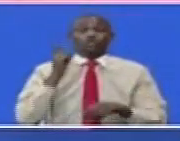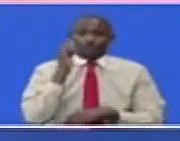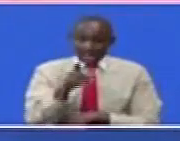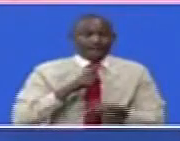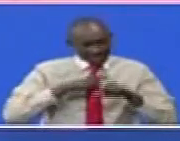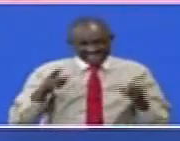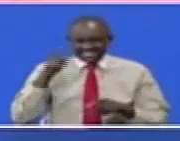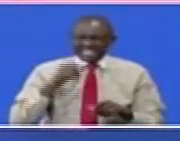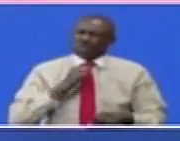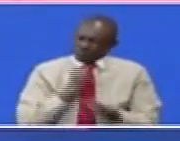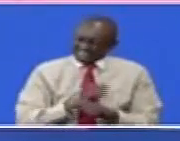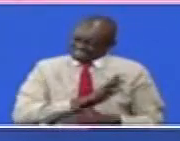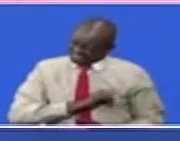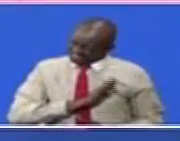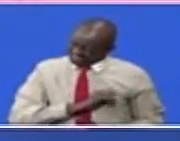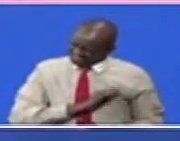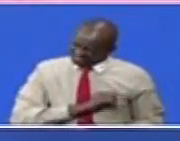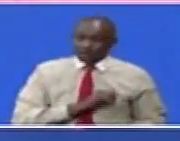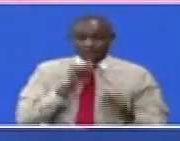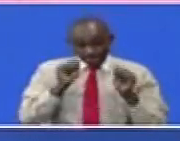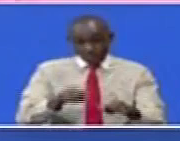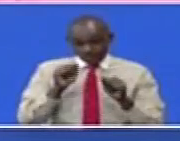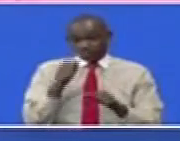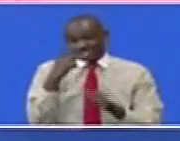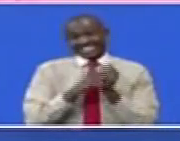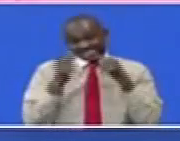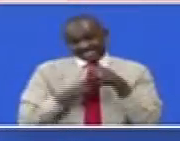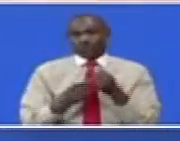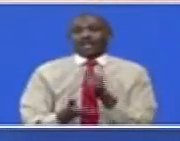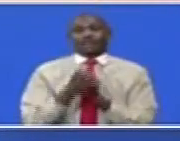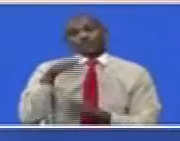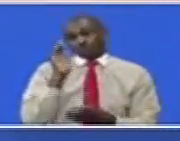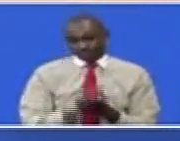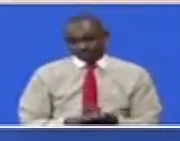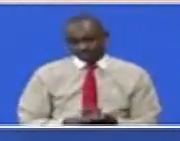remain adamant, hopeful that the tides will change in